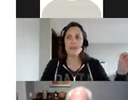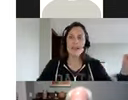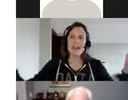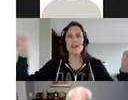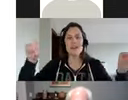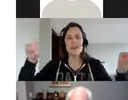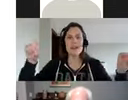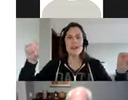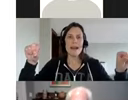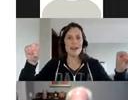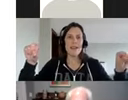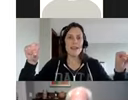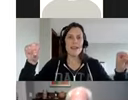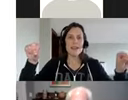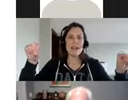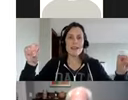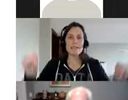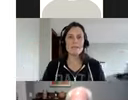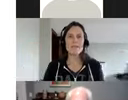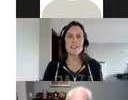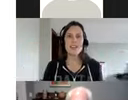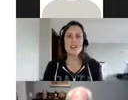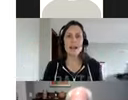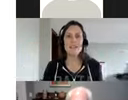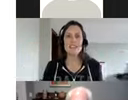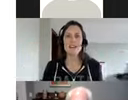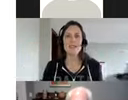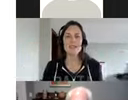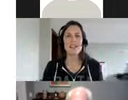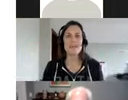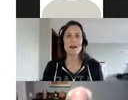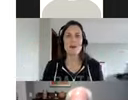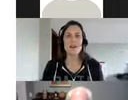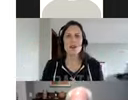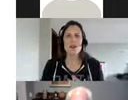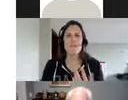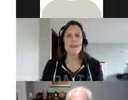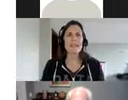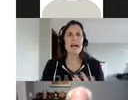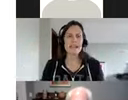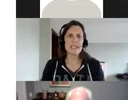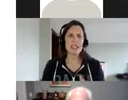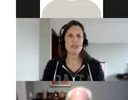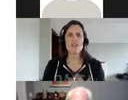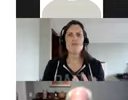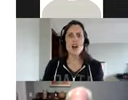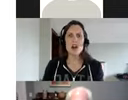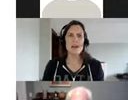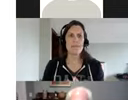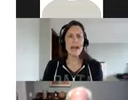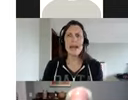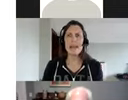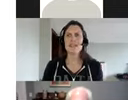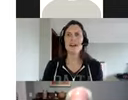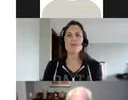the periphery and then you come back on the other side. And so having this conversation about, but the line is clearly wrong.